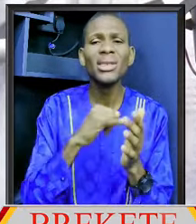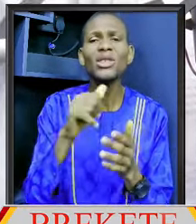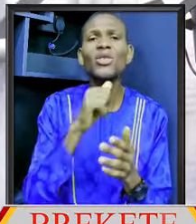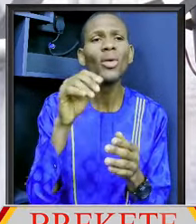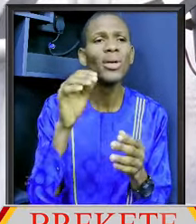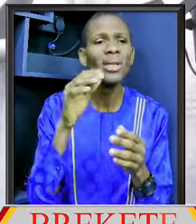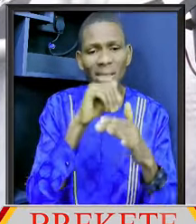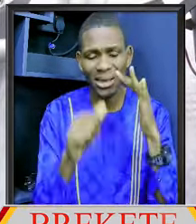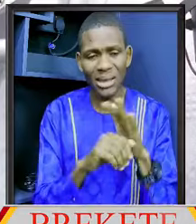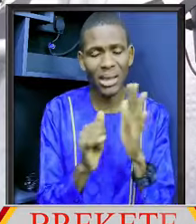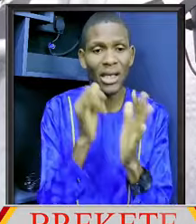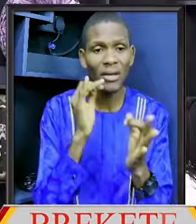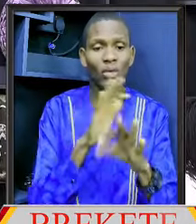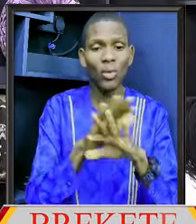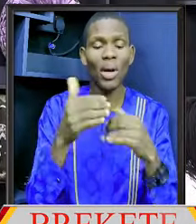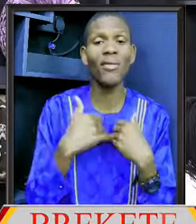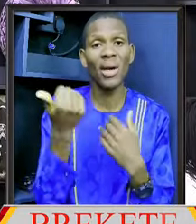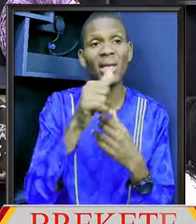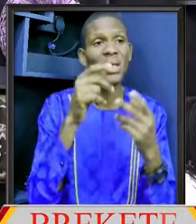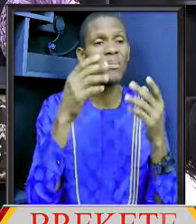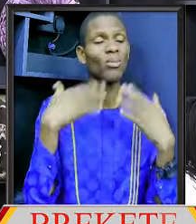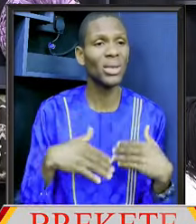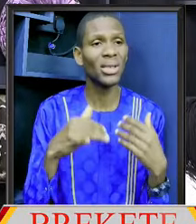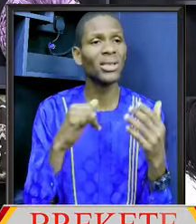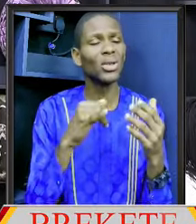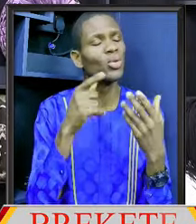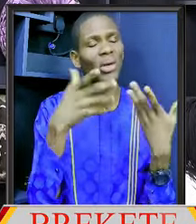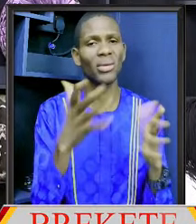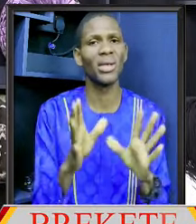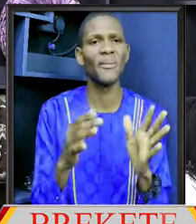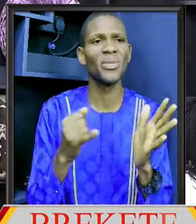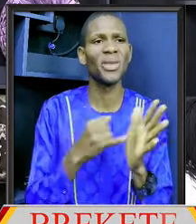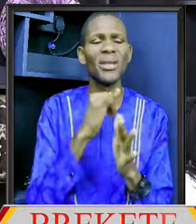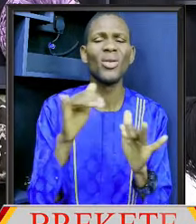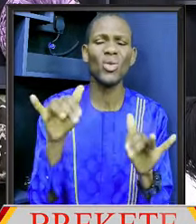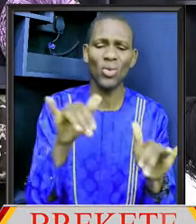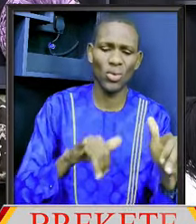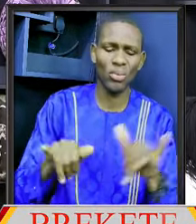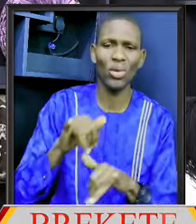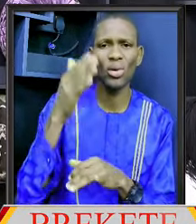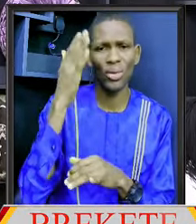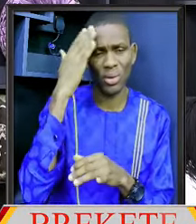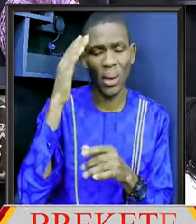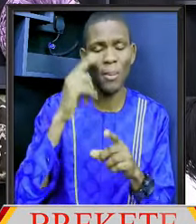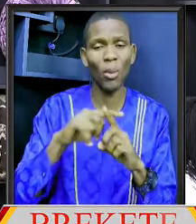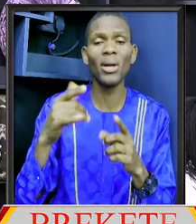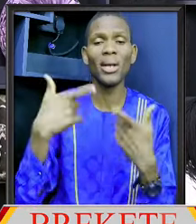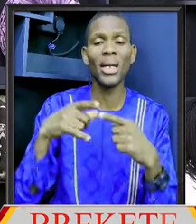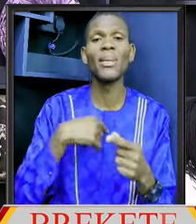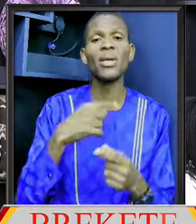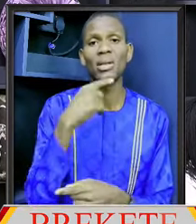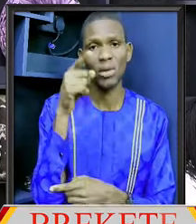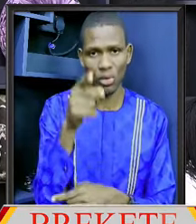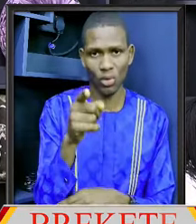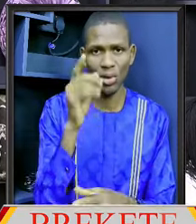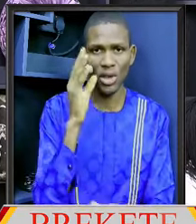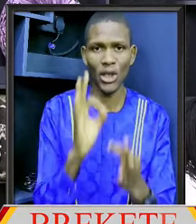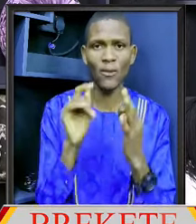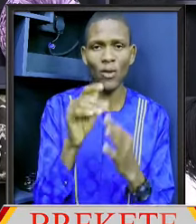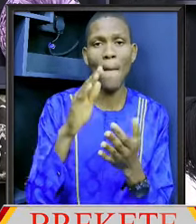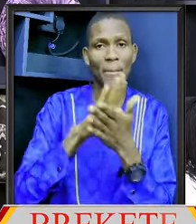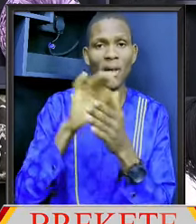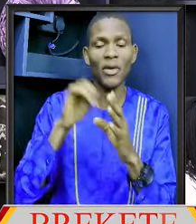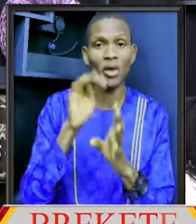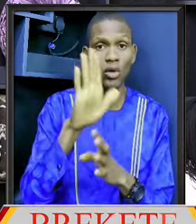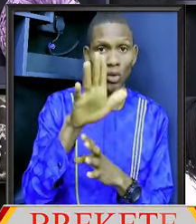no get anybody, you are finished. It is a common knowledge. But make I tell you, if you believe